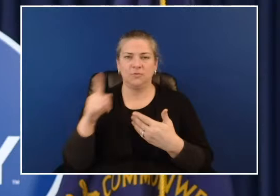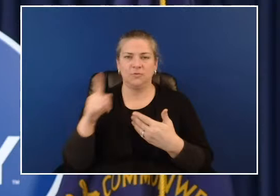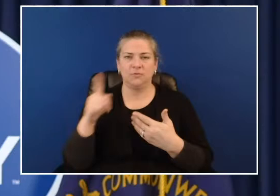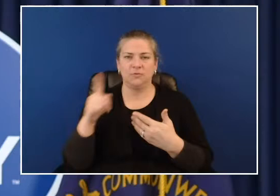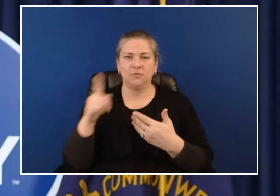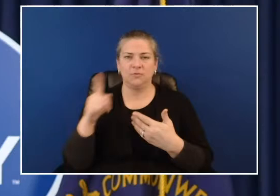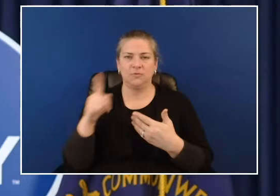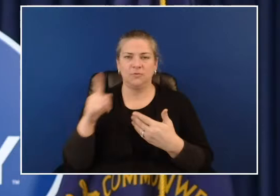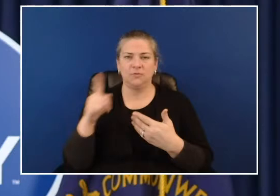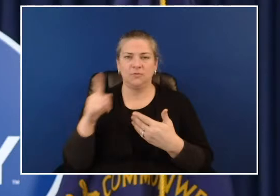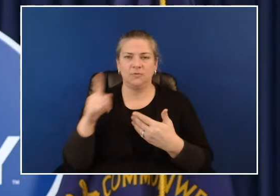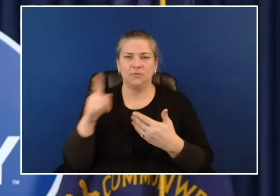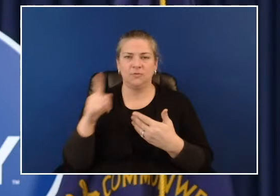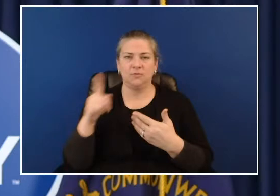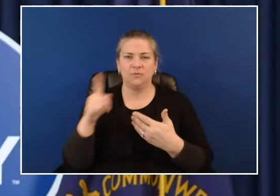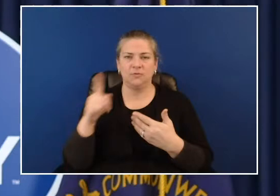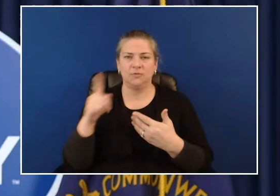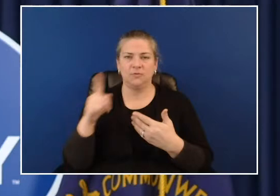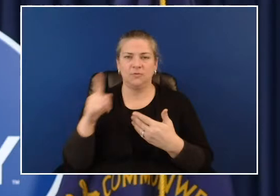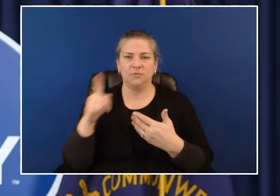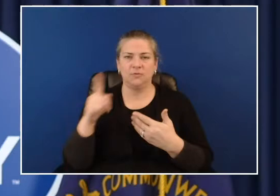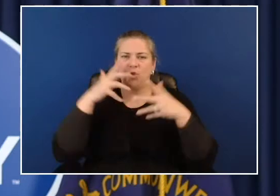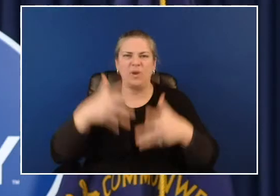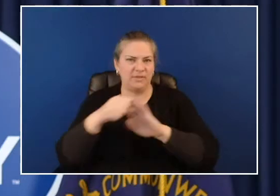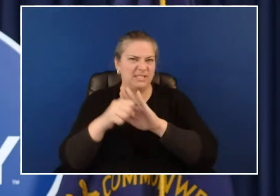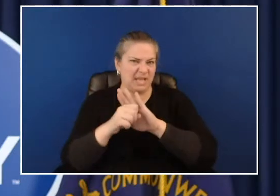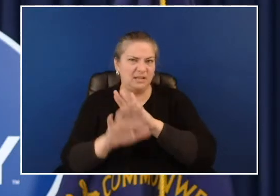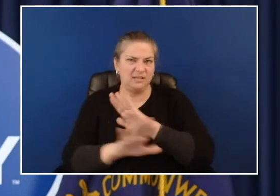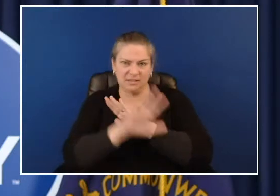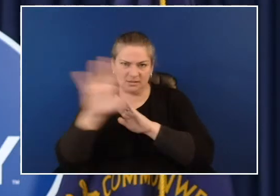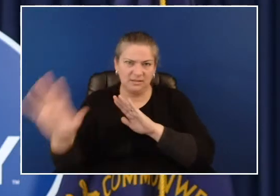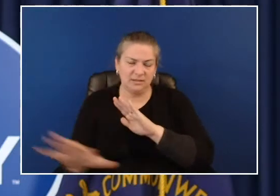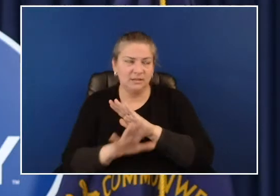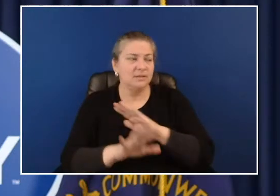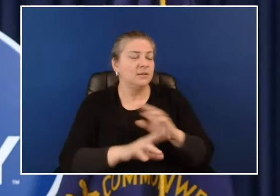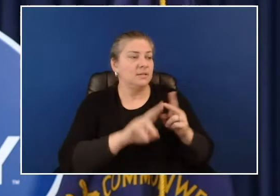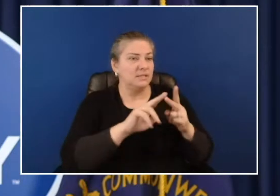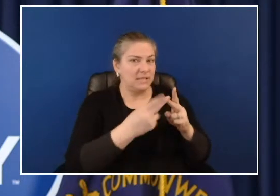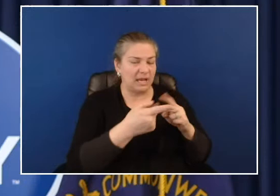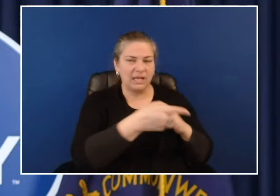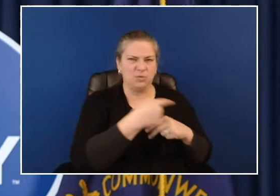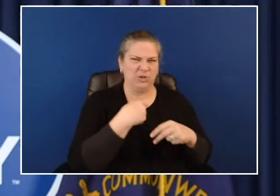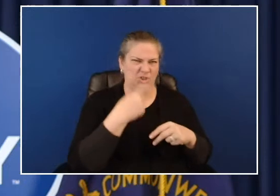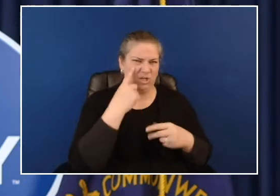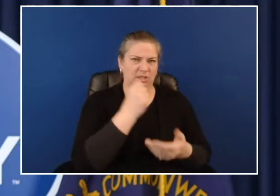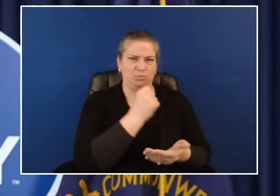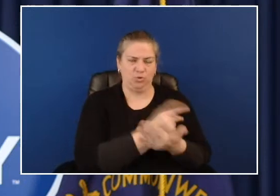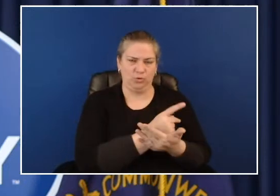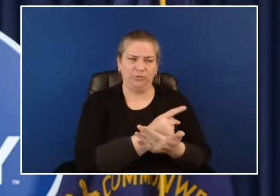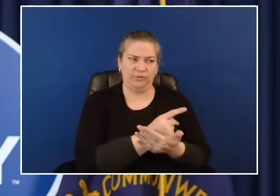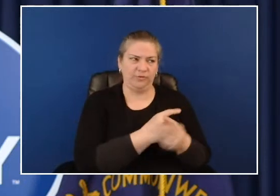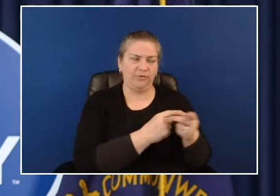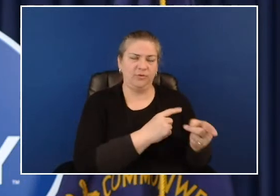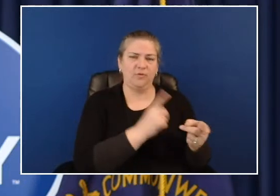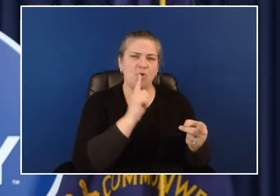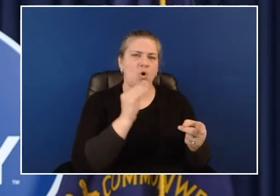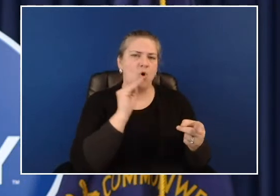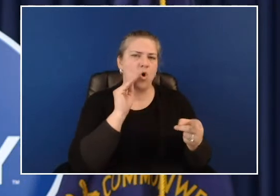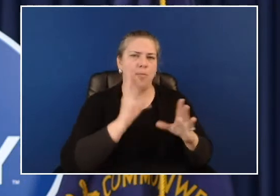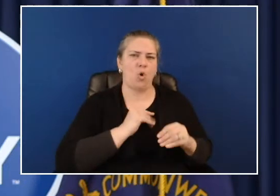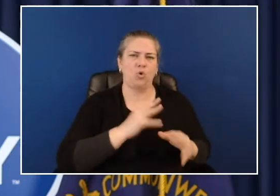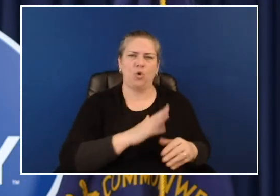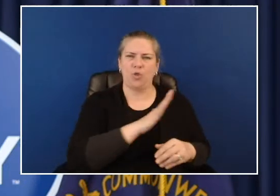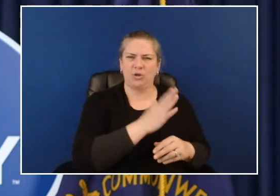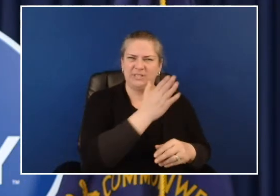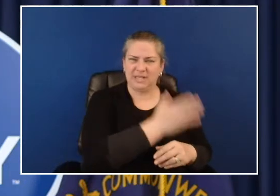Lexington, and us for the rest of the state. The second is one that we were just approved of on the homeowner side. You can